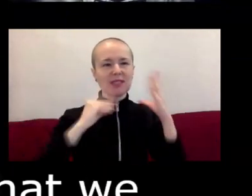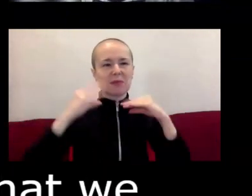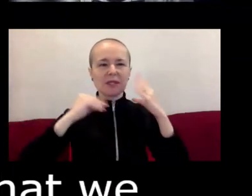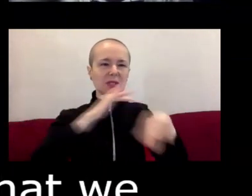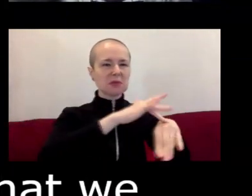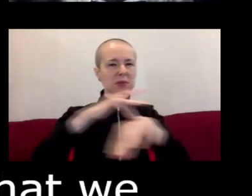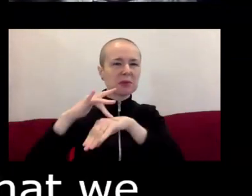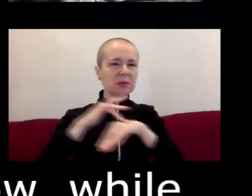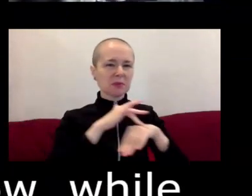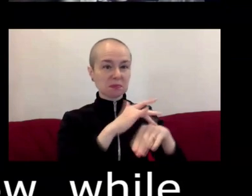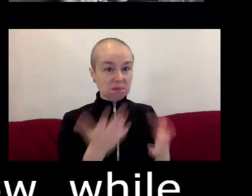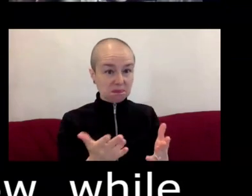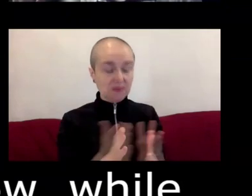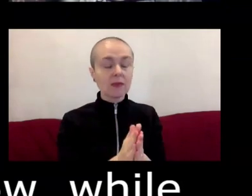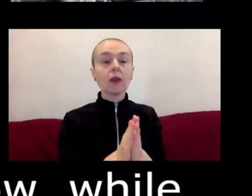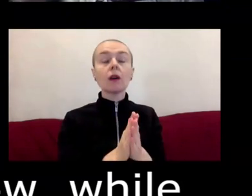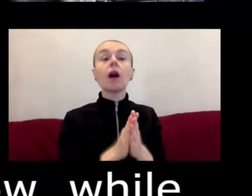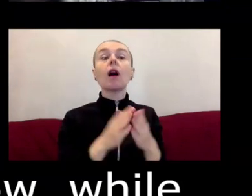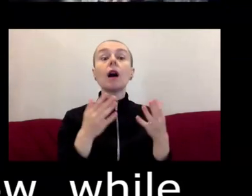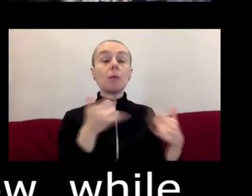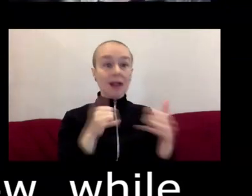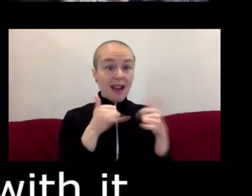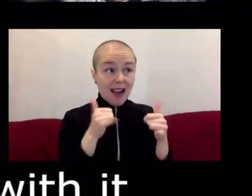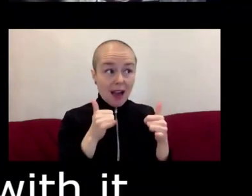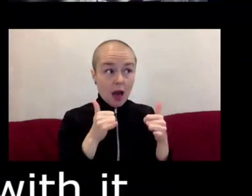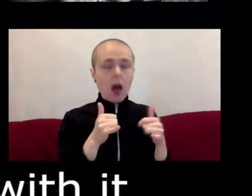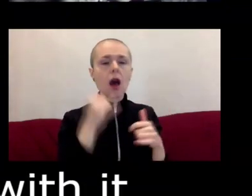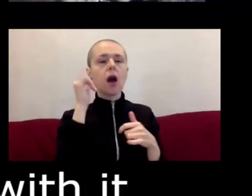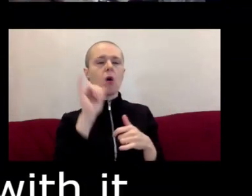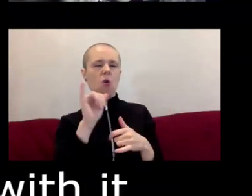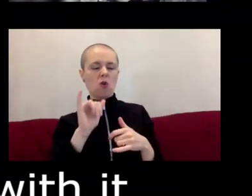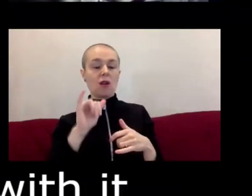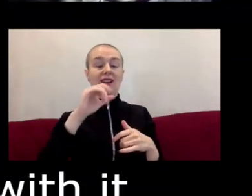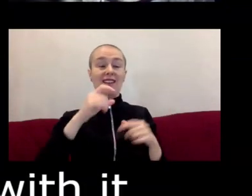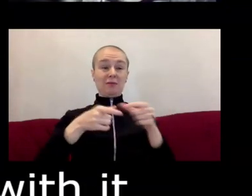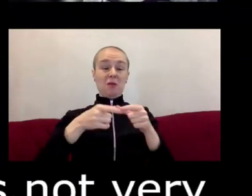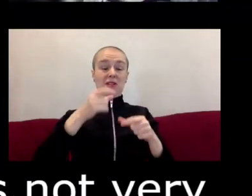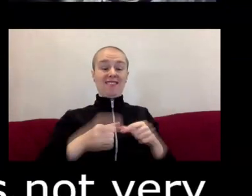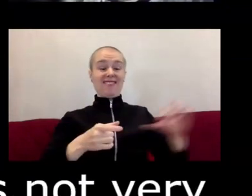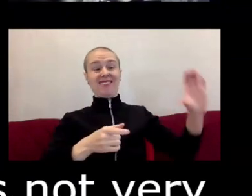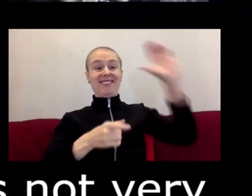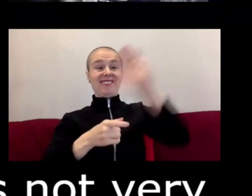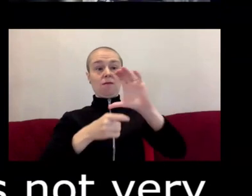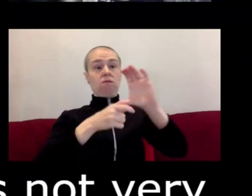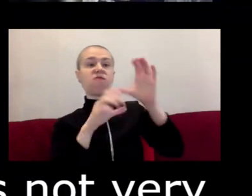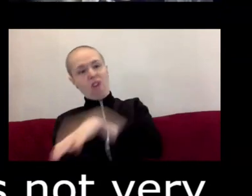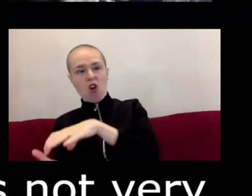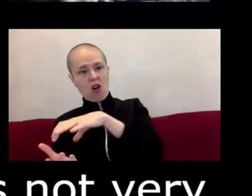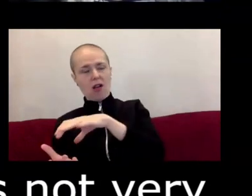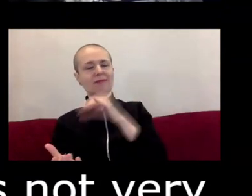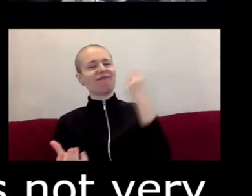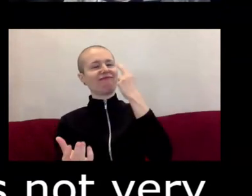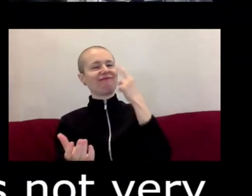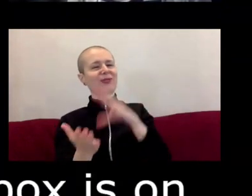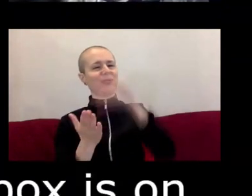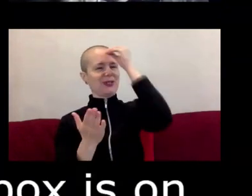with it, they might learn that it's not very well balanced if a big box is on top of a little box. Or if